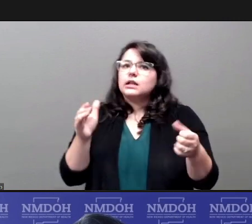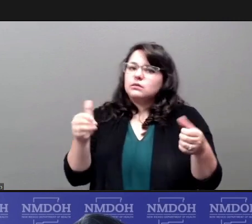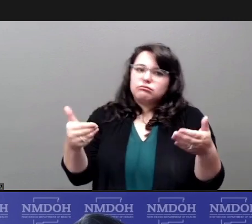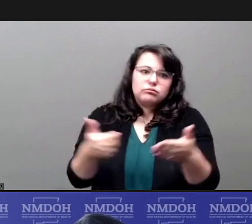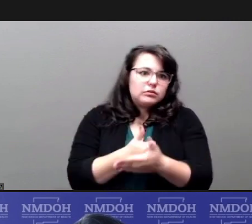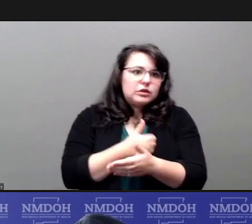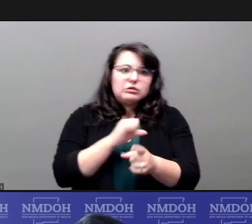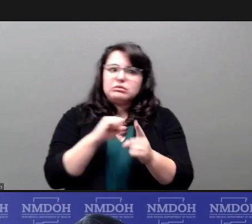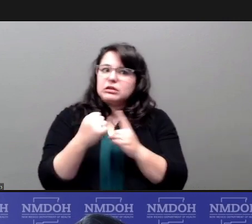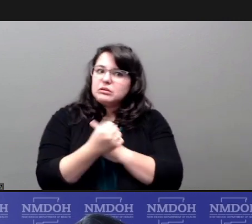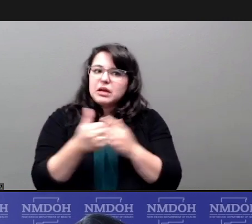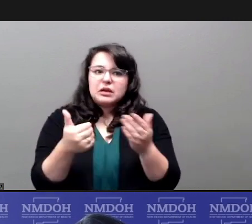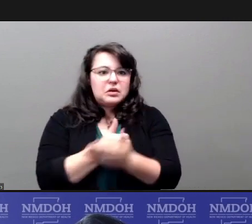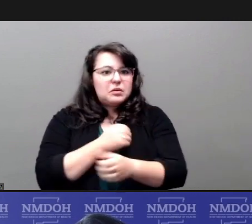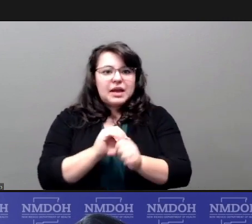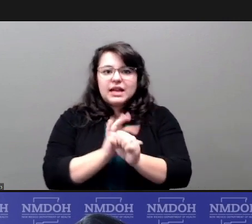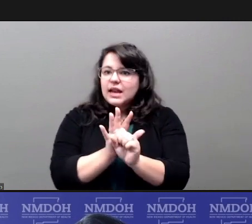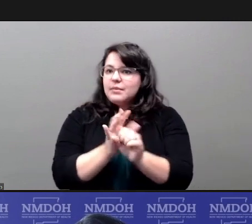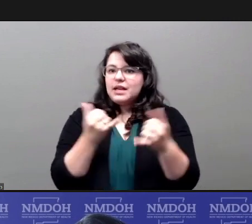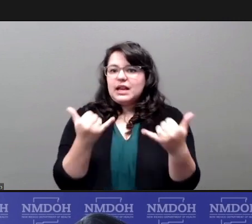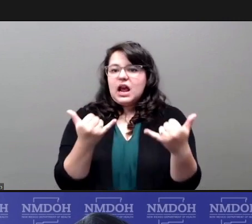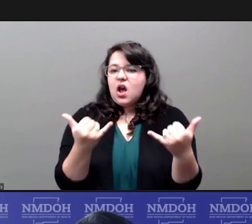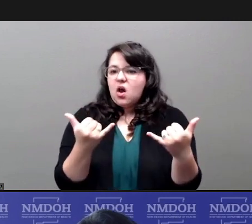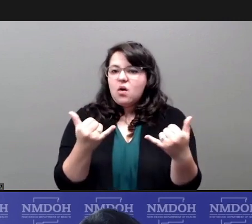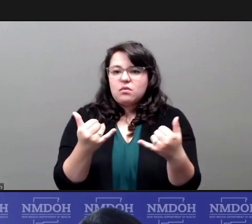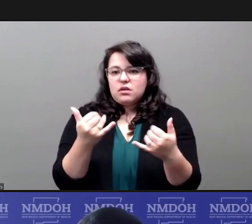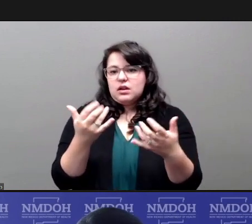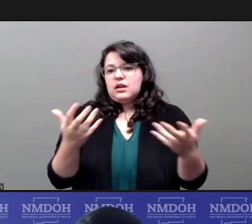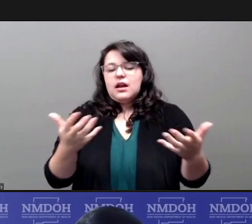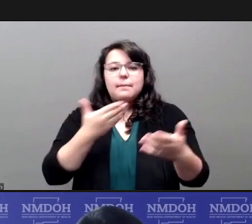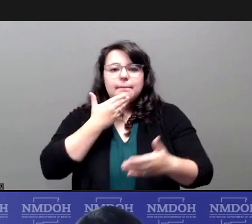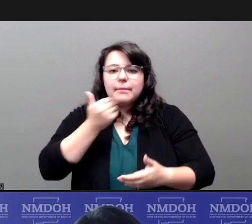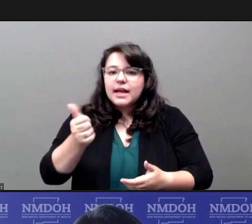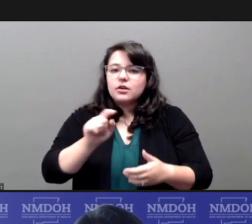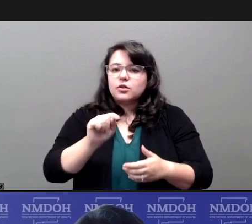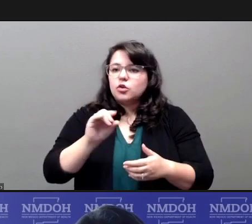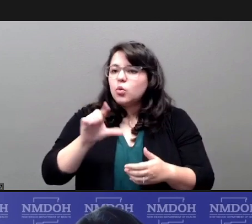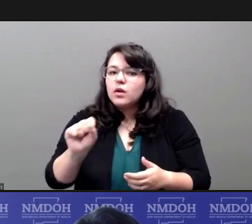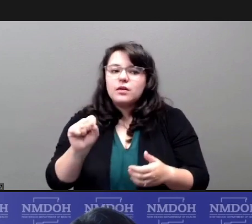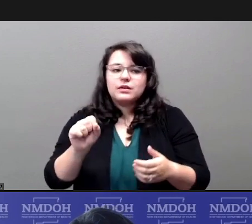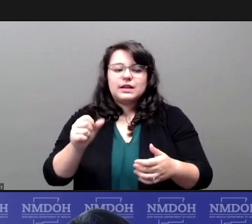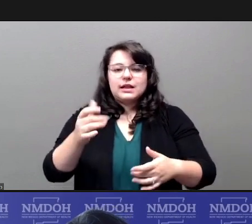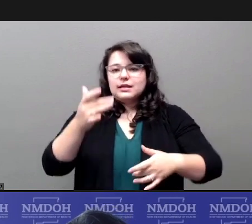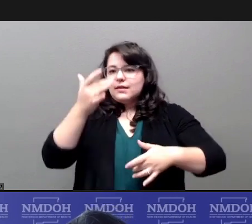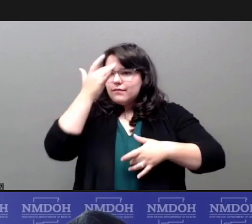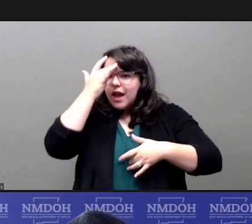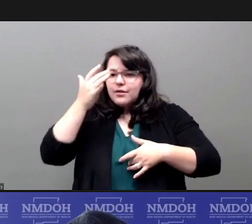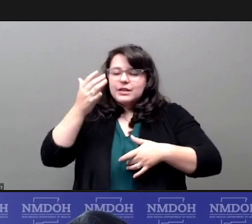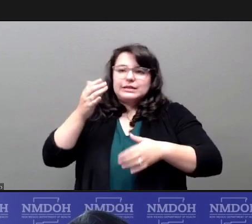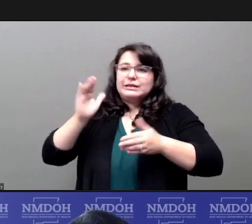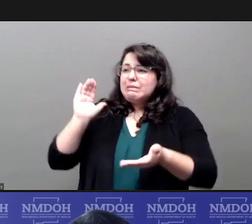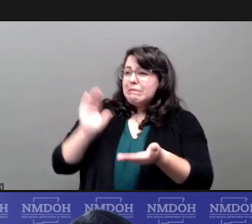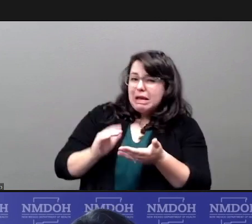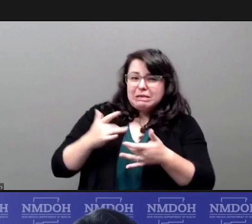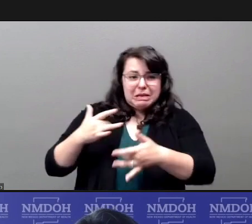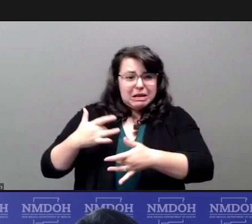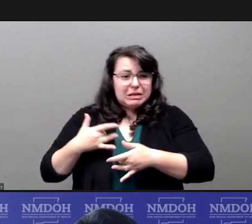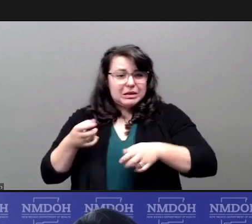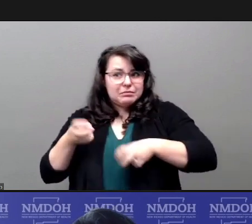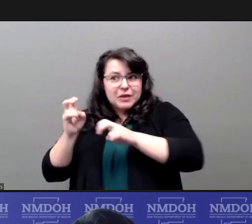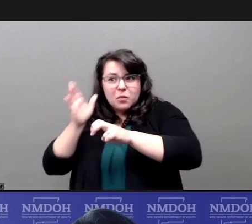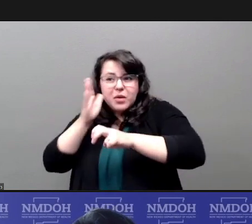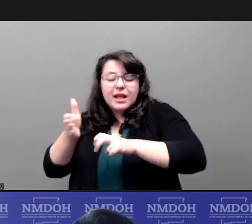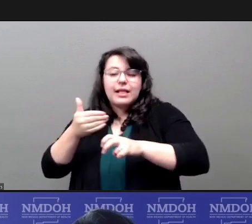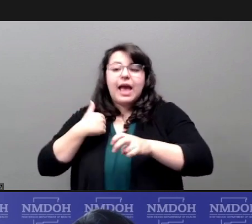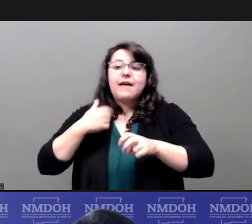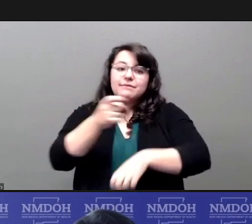that we're in a different pandemic now. We've got better tools. The virus is less likely to put us in the hospital. We have a series of vaccines that